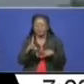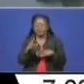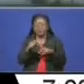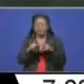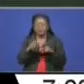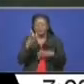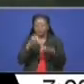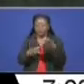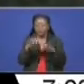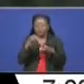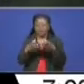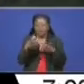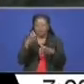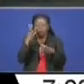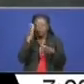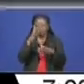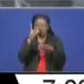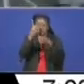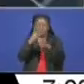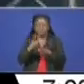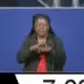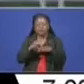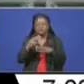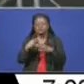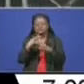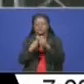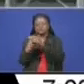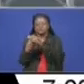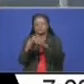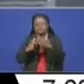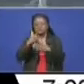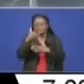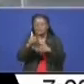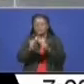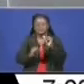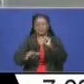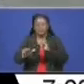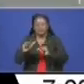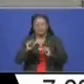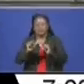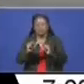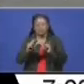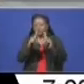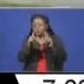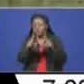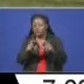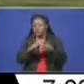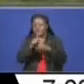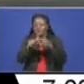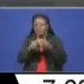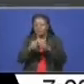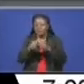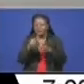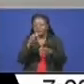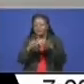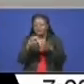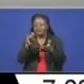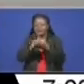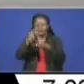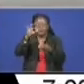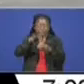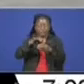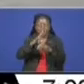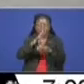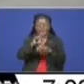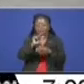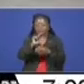union's next course of action. Now, in the meantime, with questions raised over the validity of that vote, the minister with responsibility